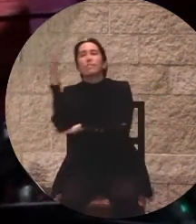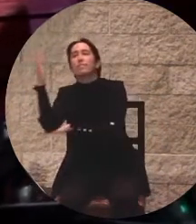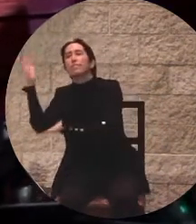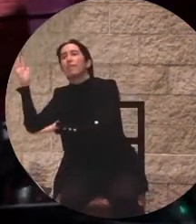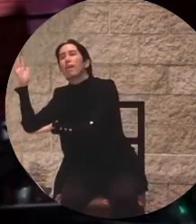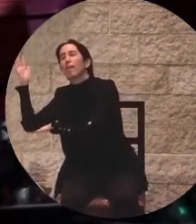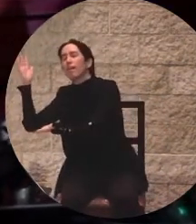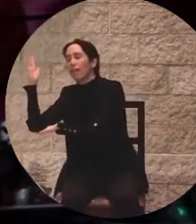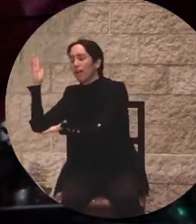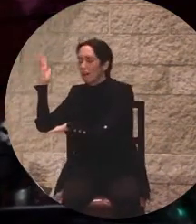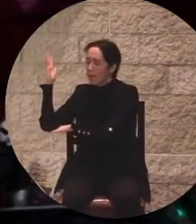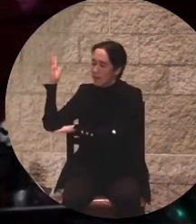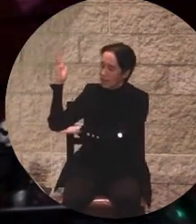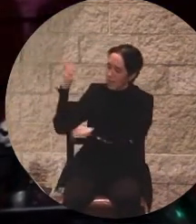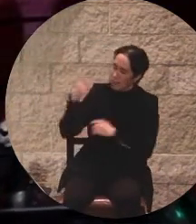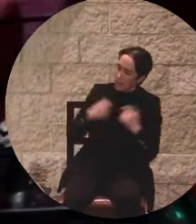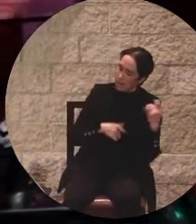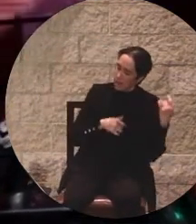wood.